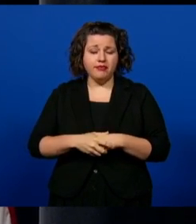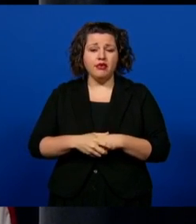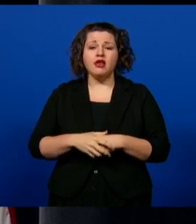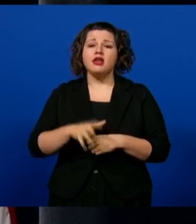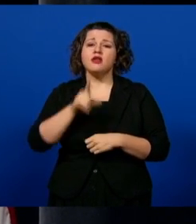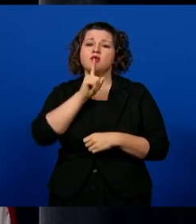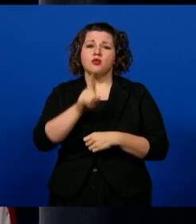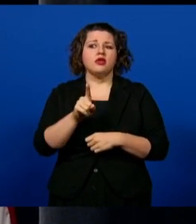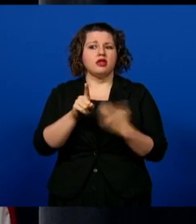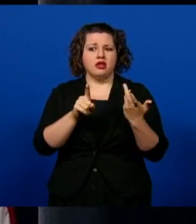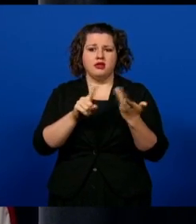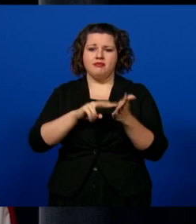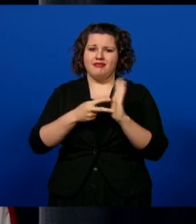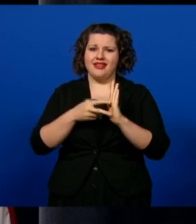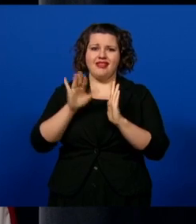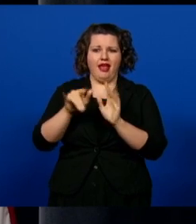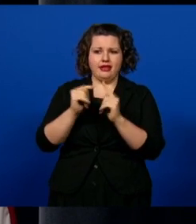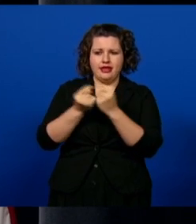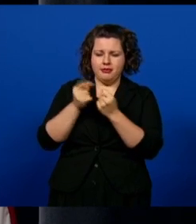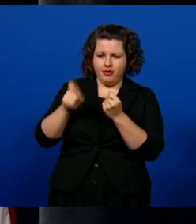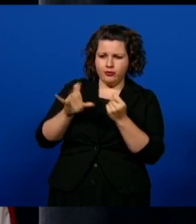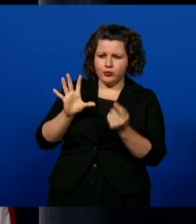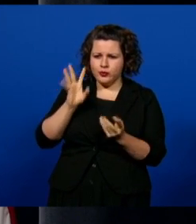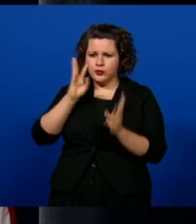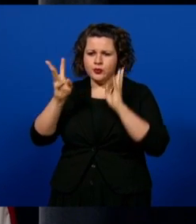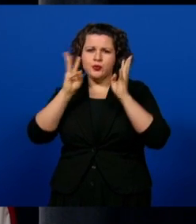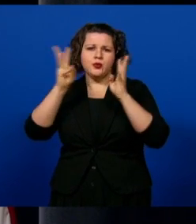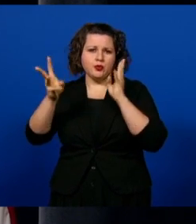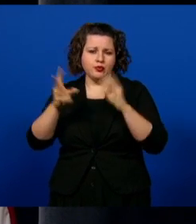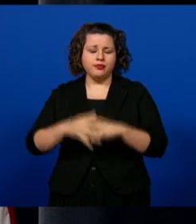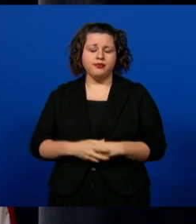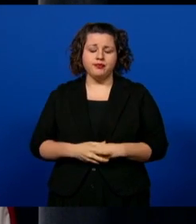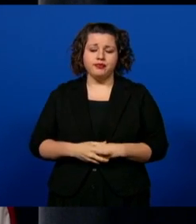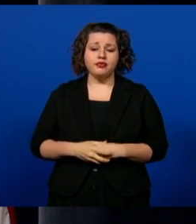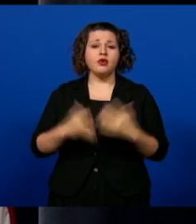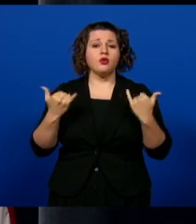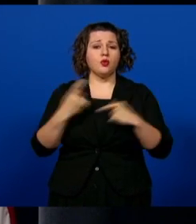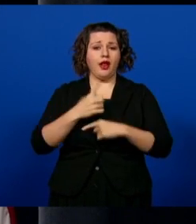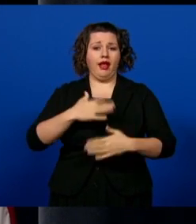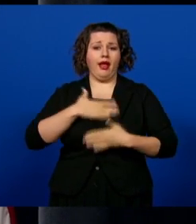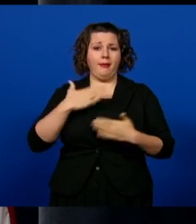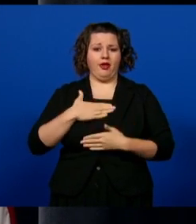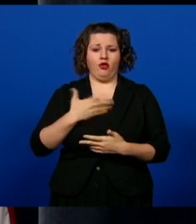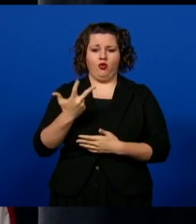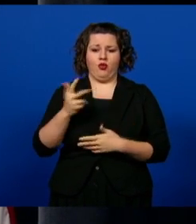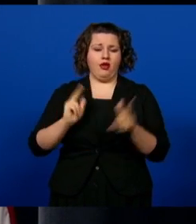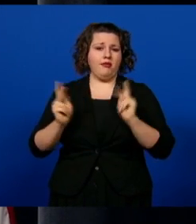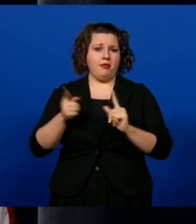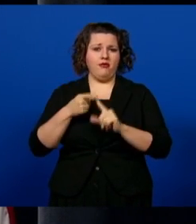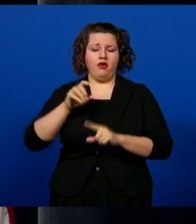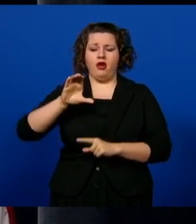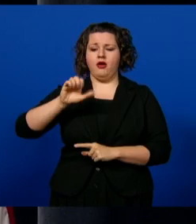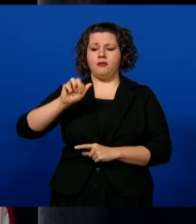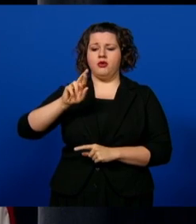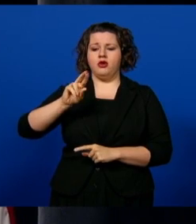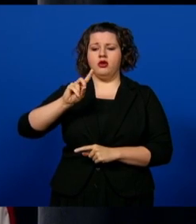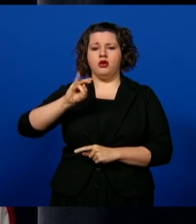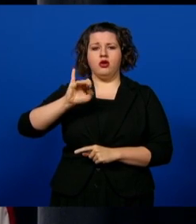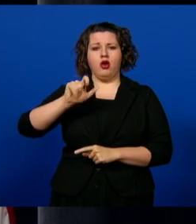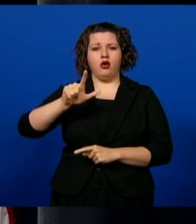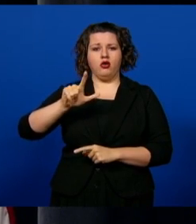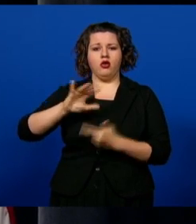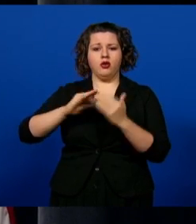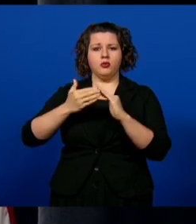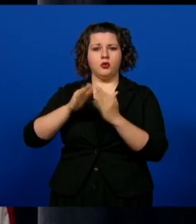it really has forced the team to think creatively. We're pleased today to have three folks from Cardinal Community School